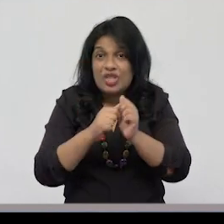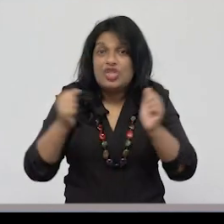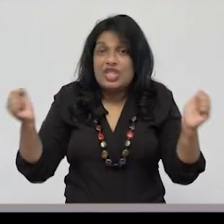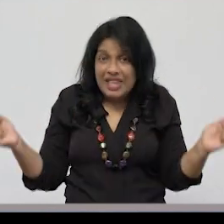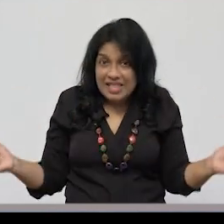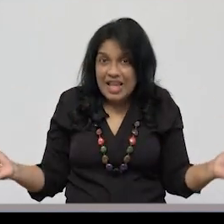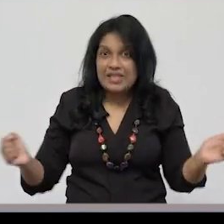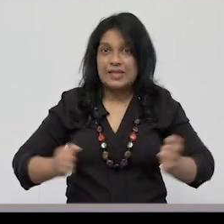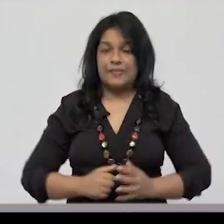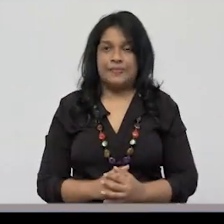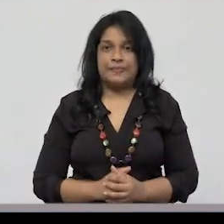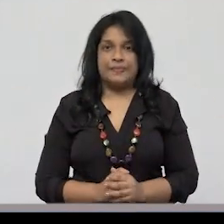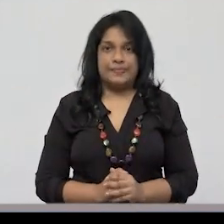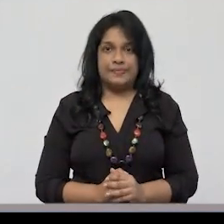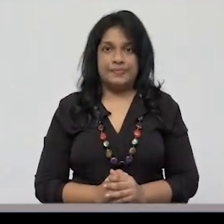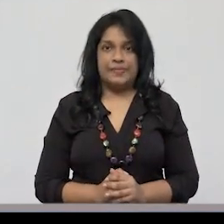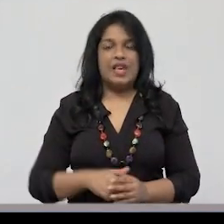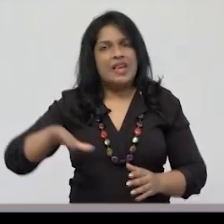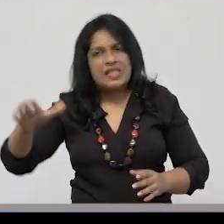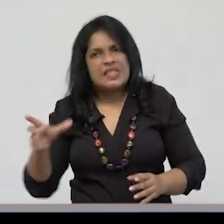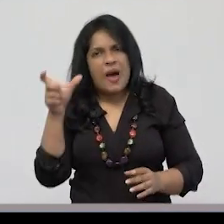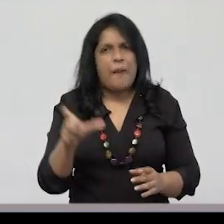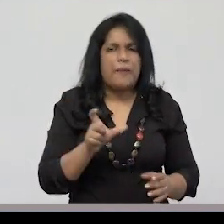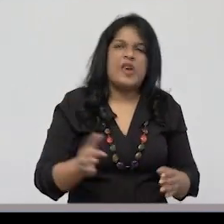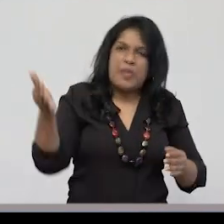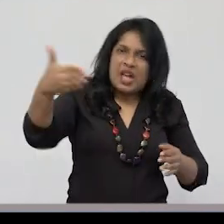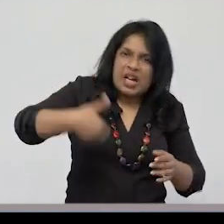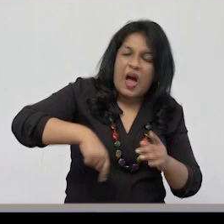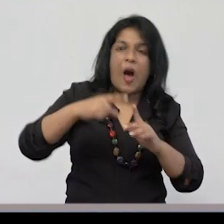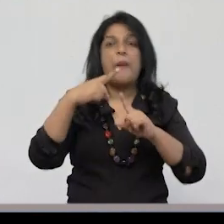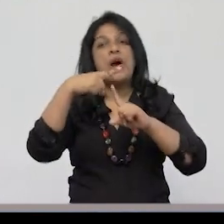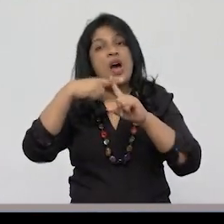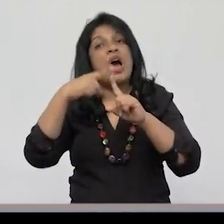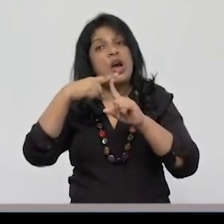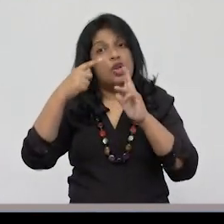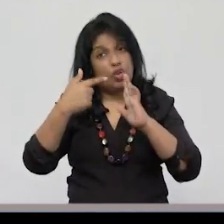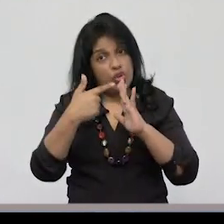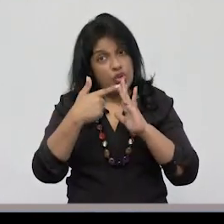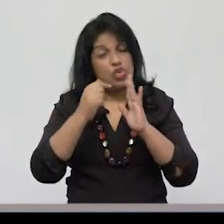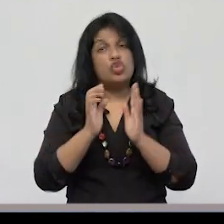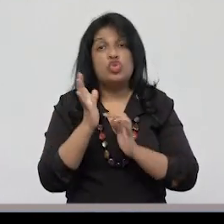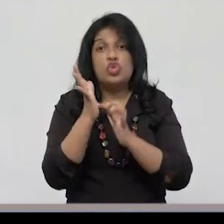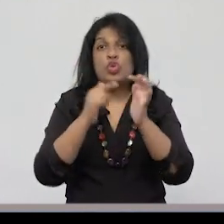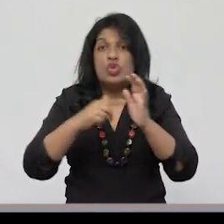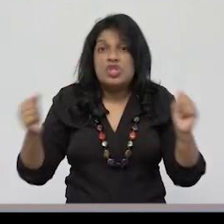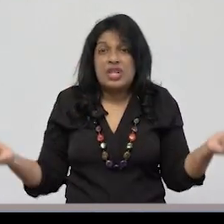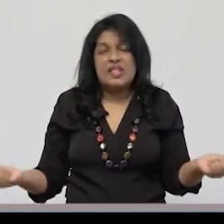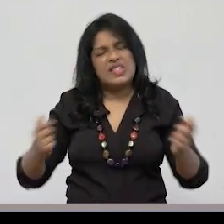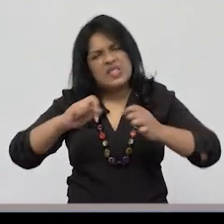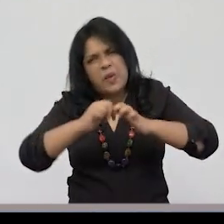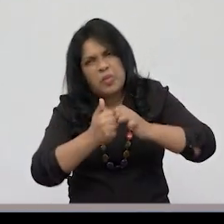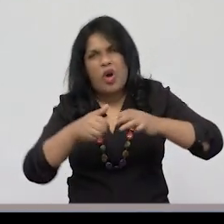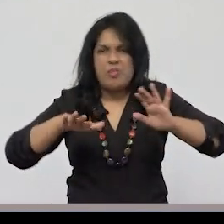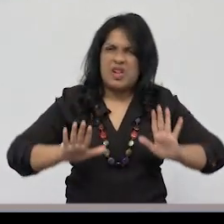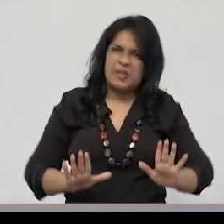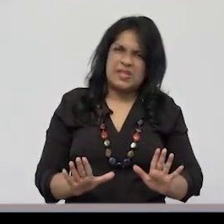Right? Some people came to Christ because they had a problem. Some came to Christ because they had a question. Some came to Christ because of an illness.